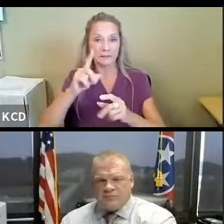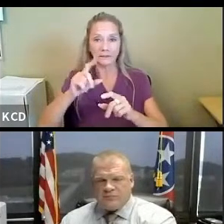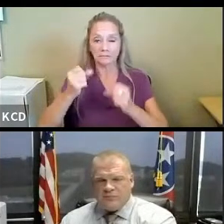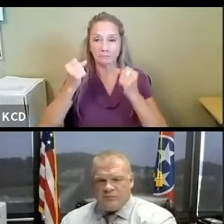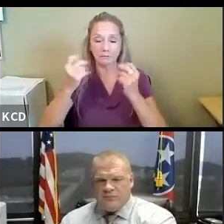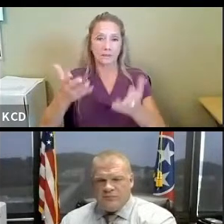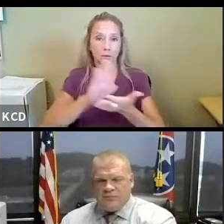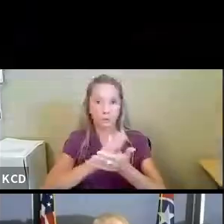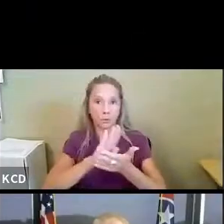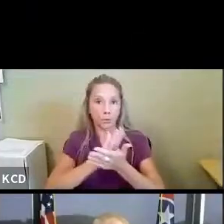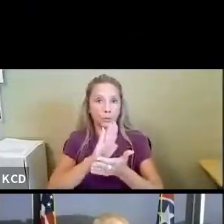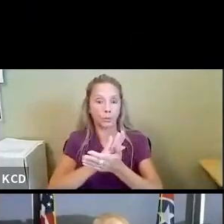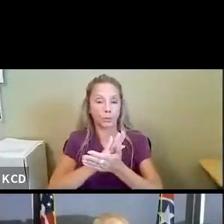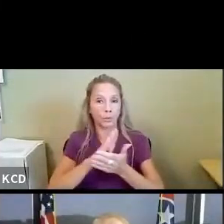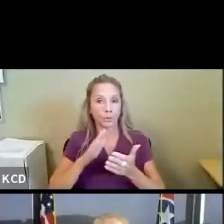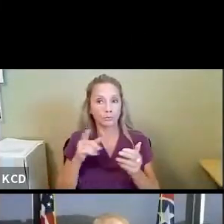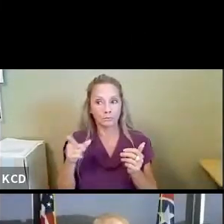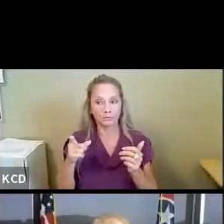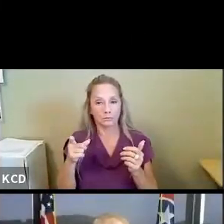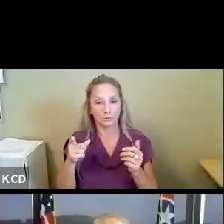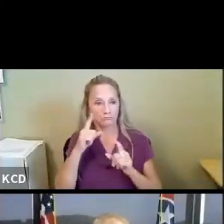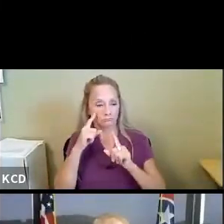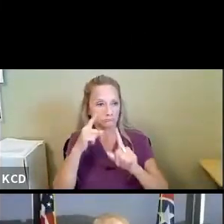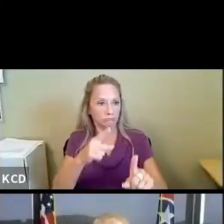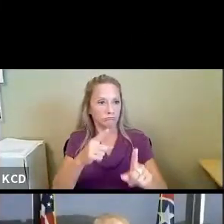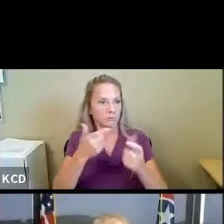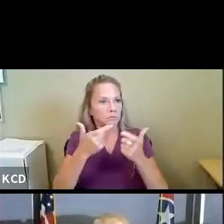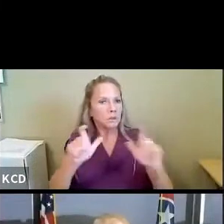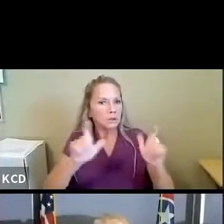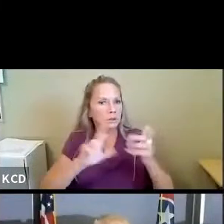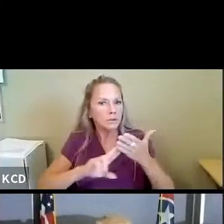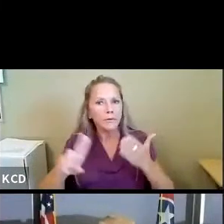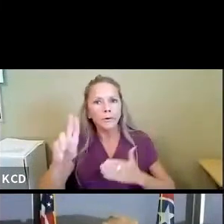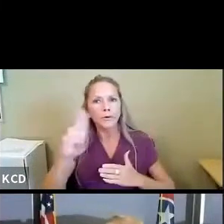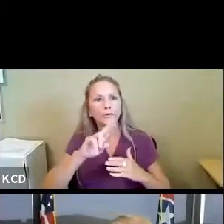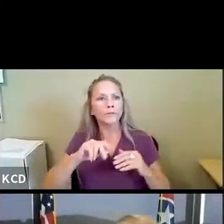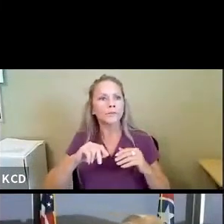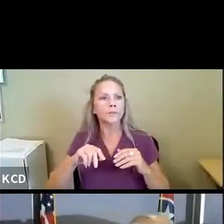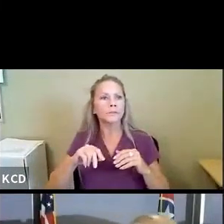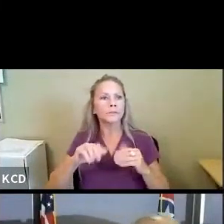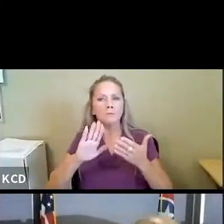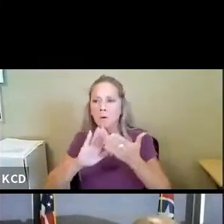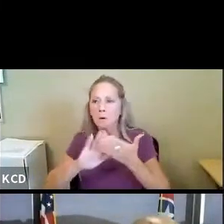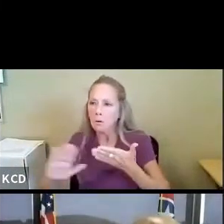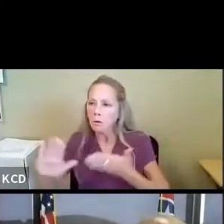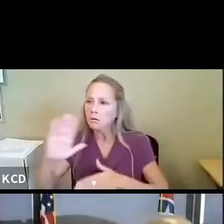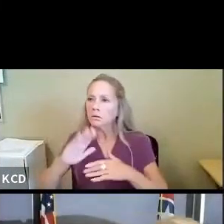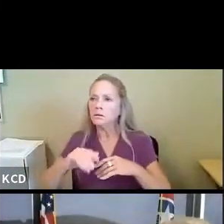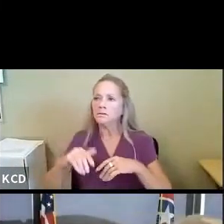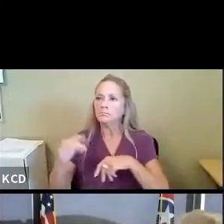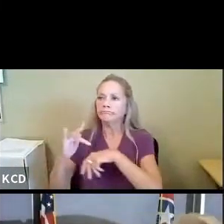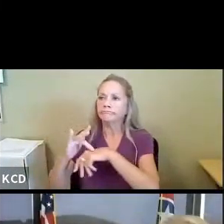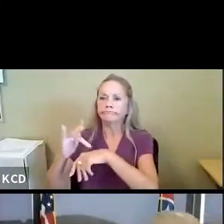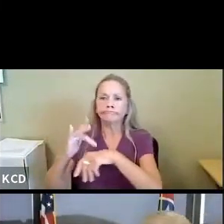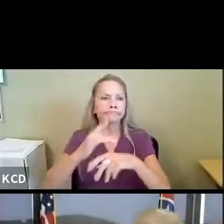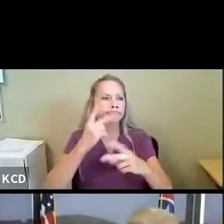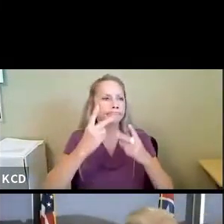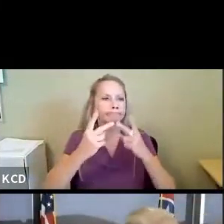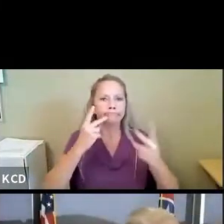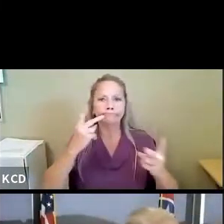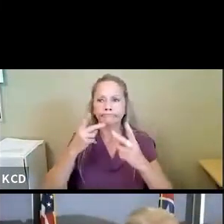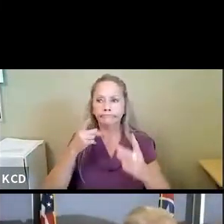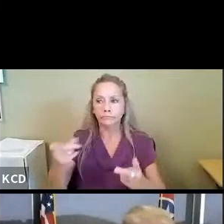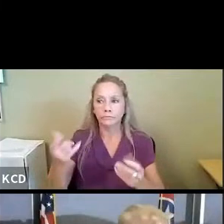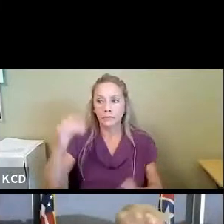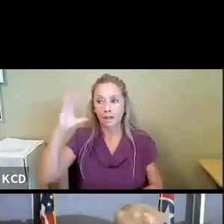a point to visit the big flagship universities in kind of college towns everywhere. And she's now